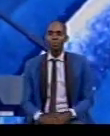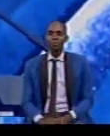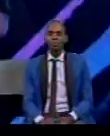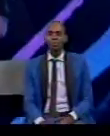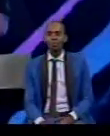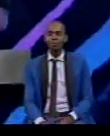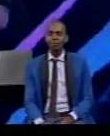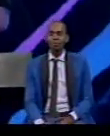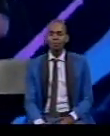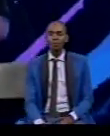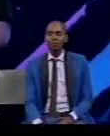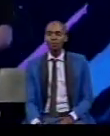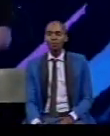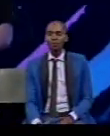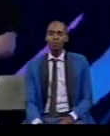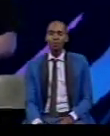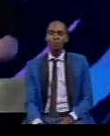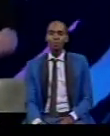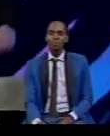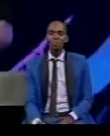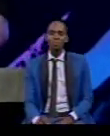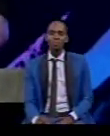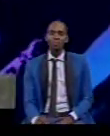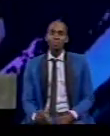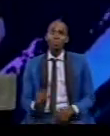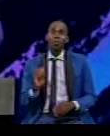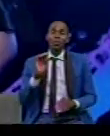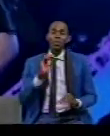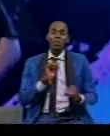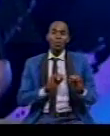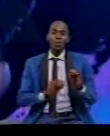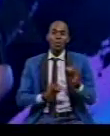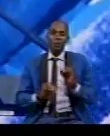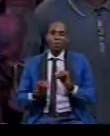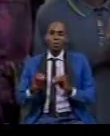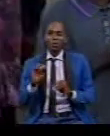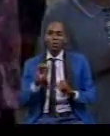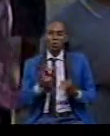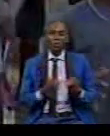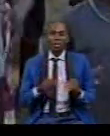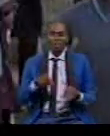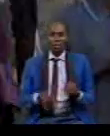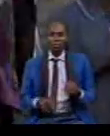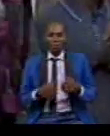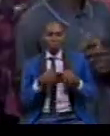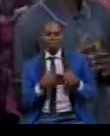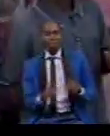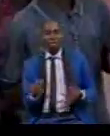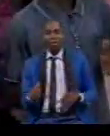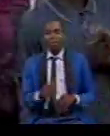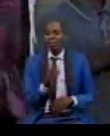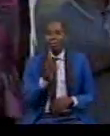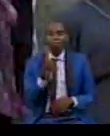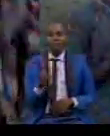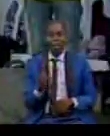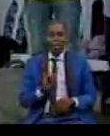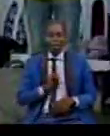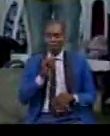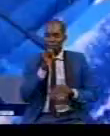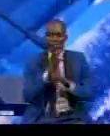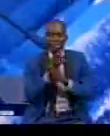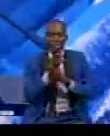that demonic noise will vanish away. Healing. deliverance,